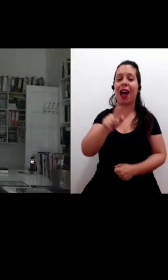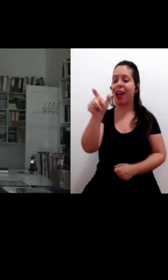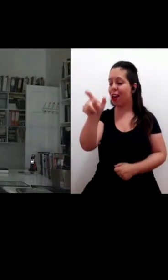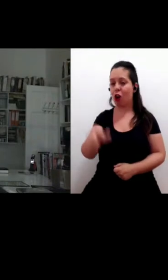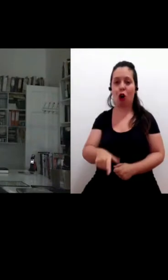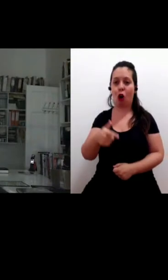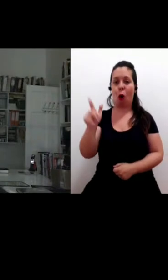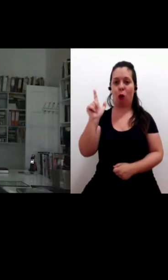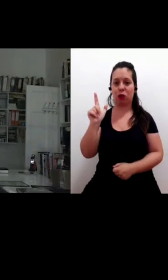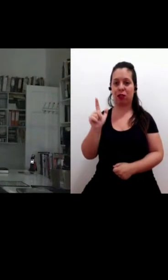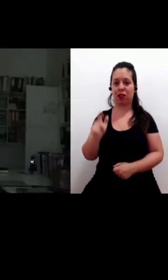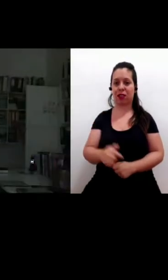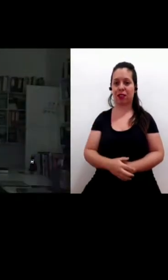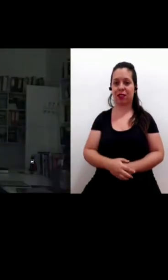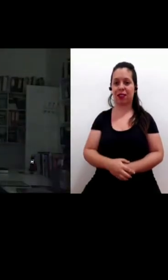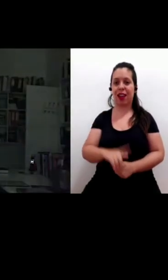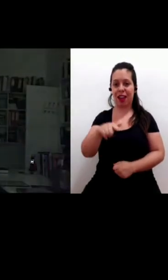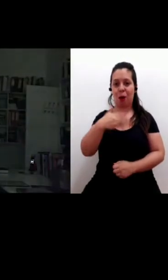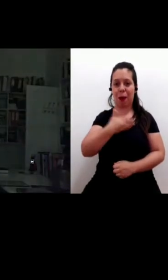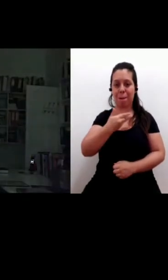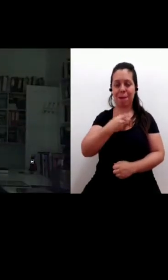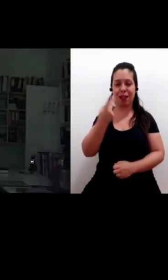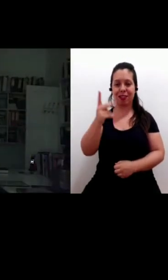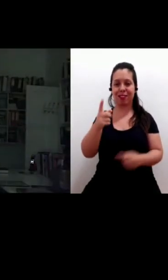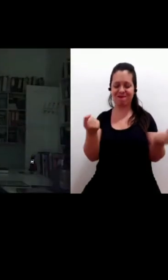She's a friend of you, a partner in crime,